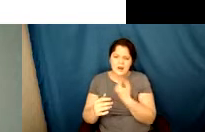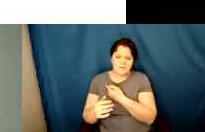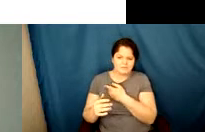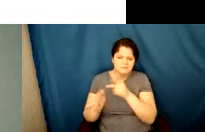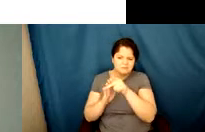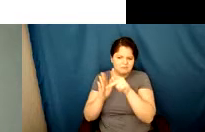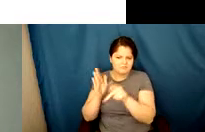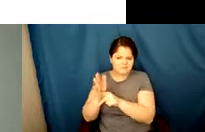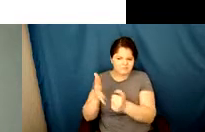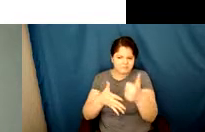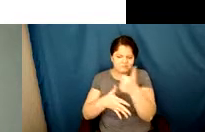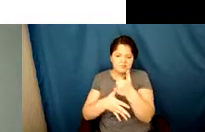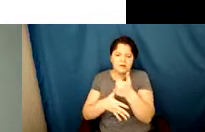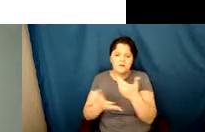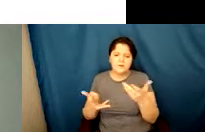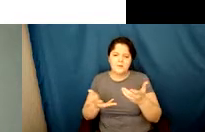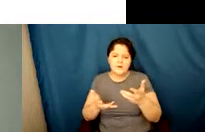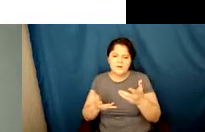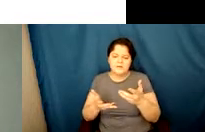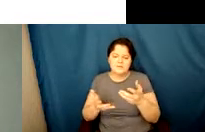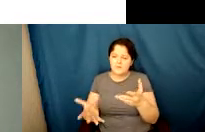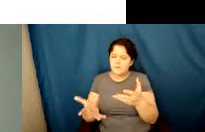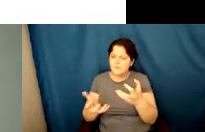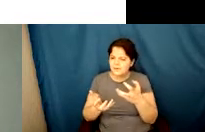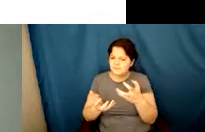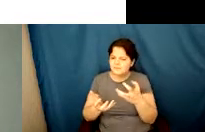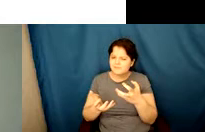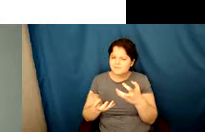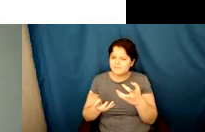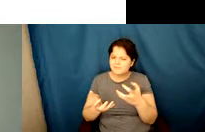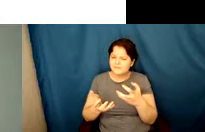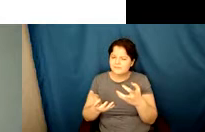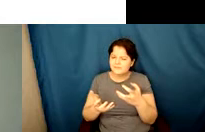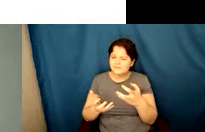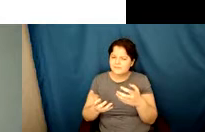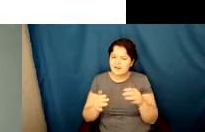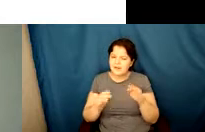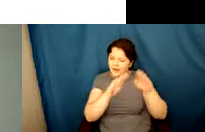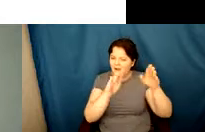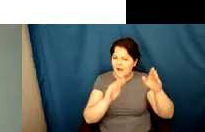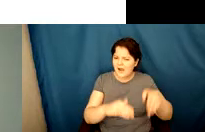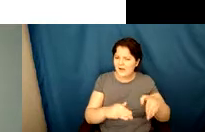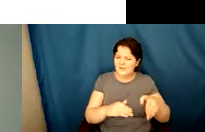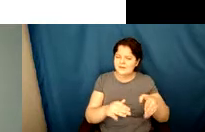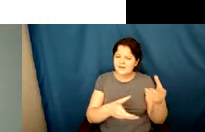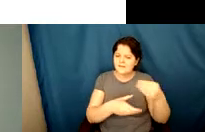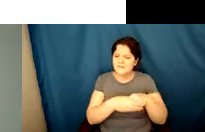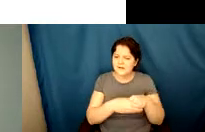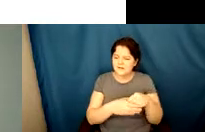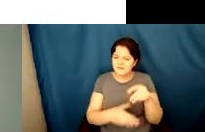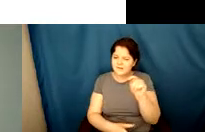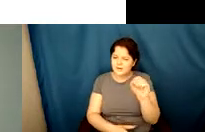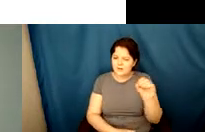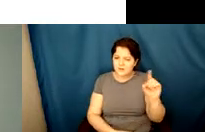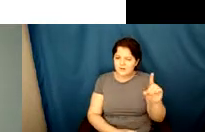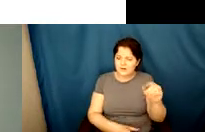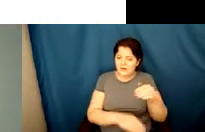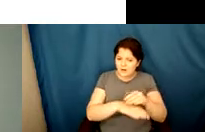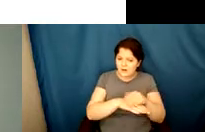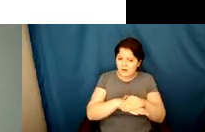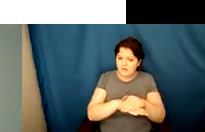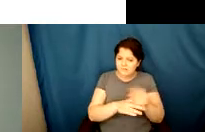program is, a desire for housing that would be, part of any TOD on our property, that it would